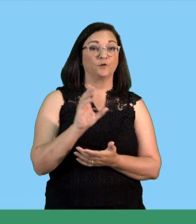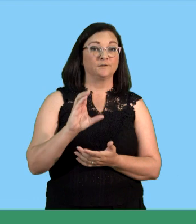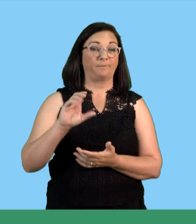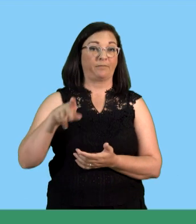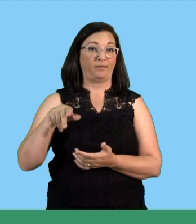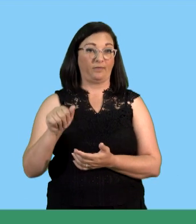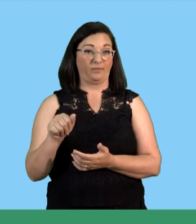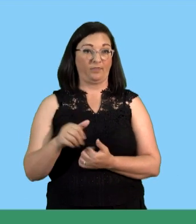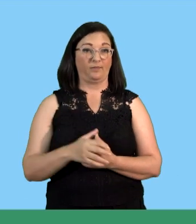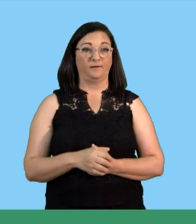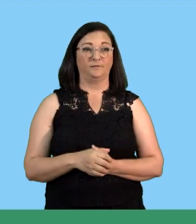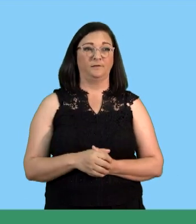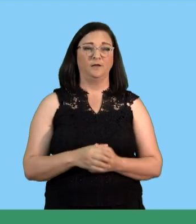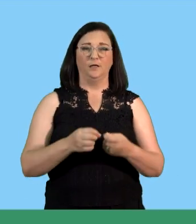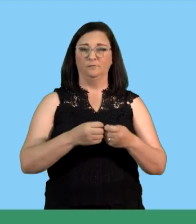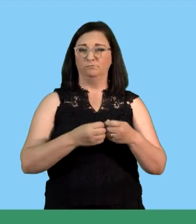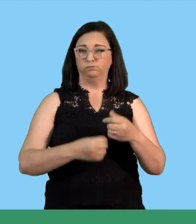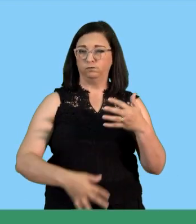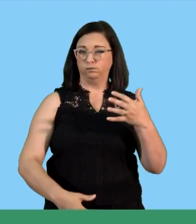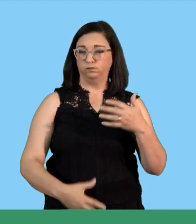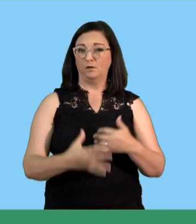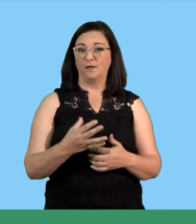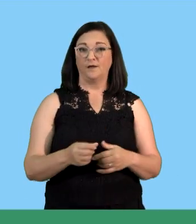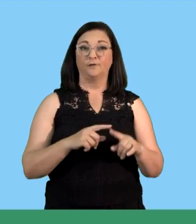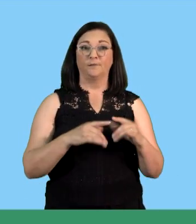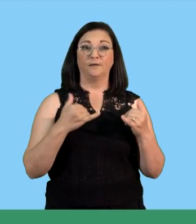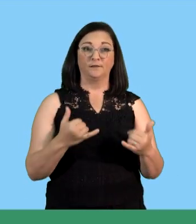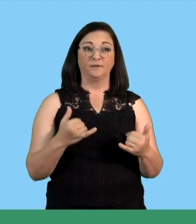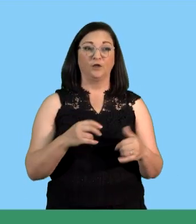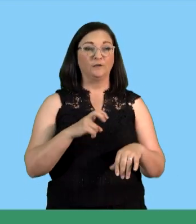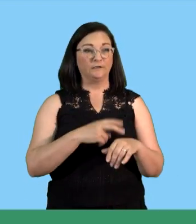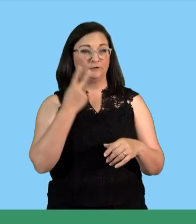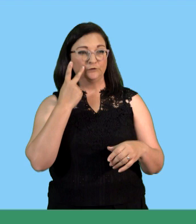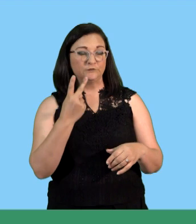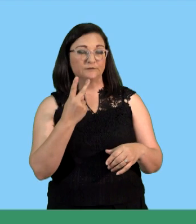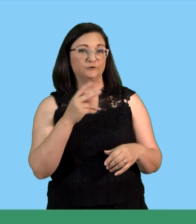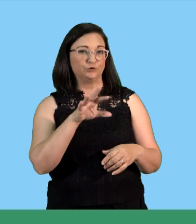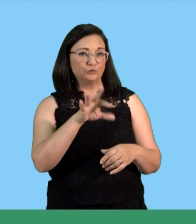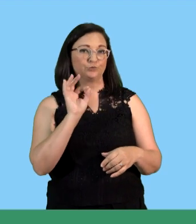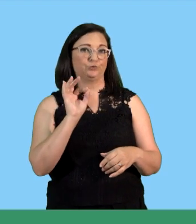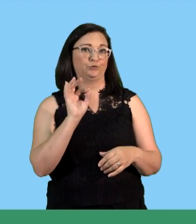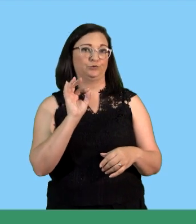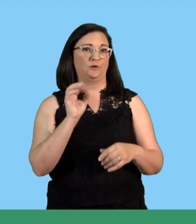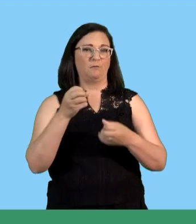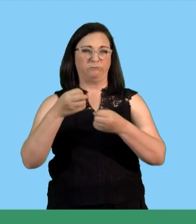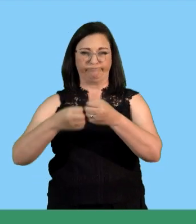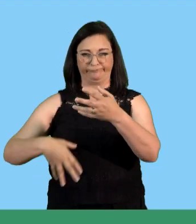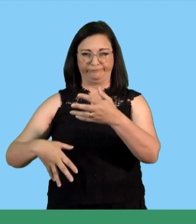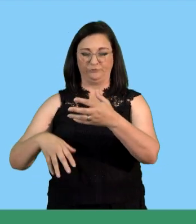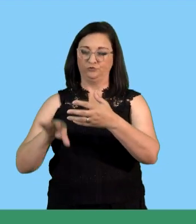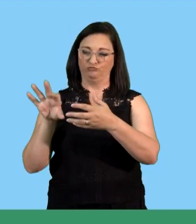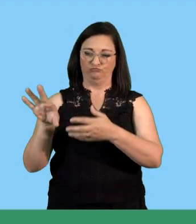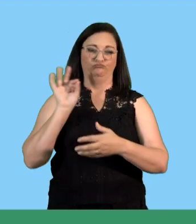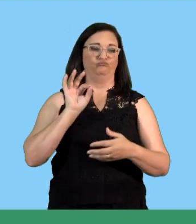CPA. So what are those consumer rights? Remember, we've got so many consumer rights. So by looking at this, you need to find one, to choose one from those